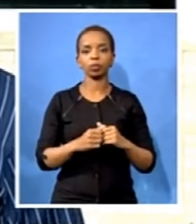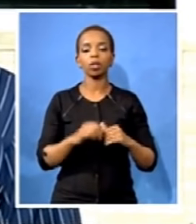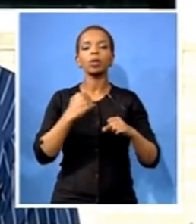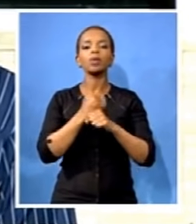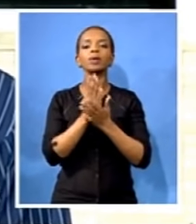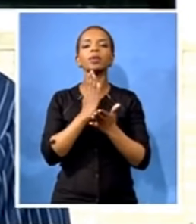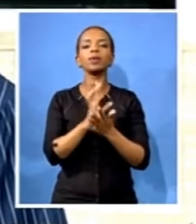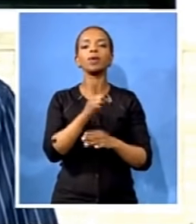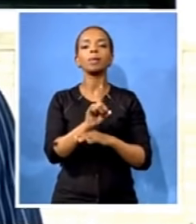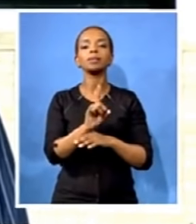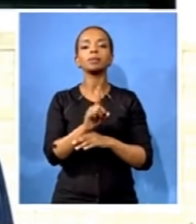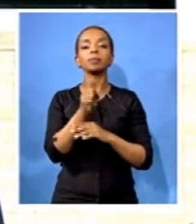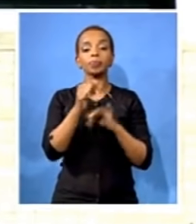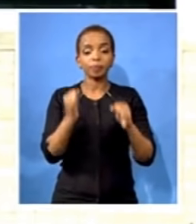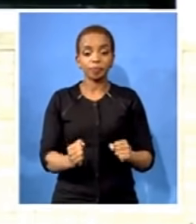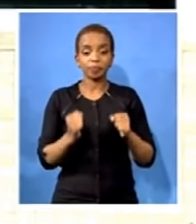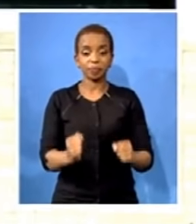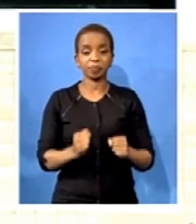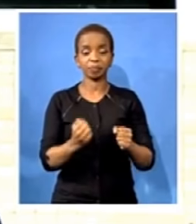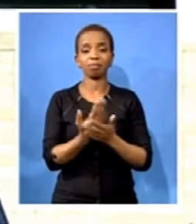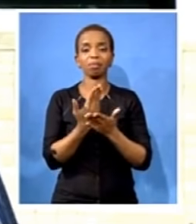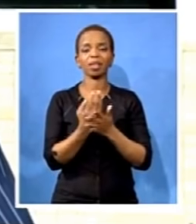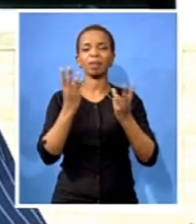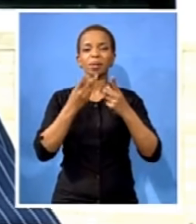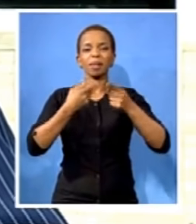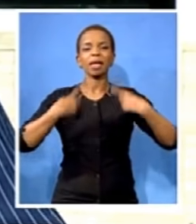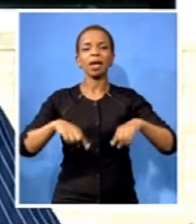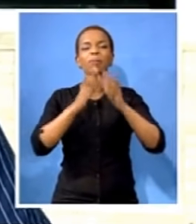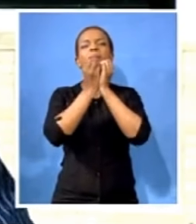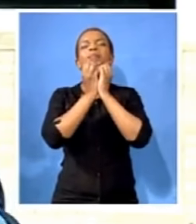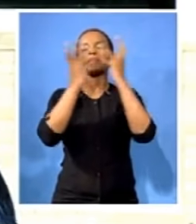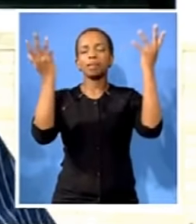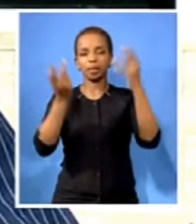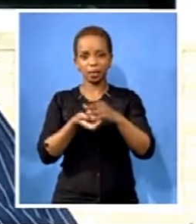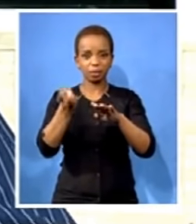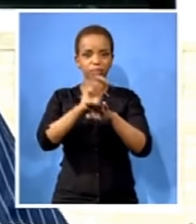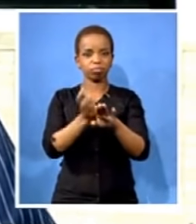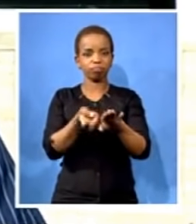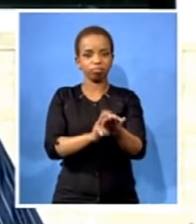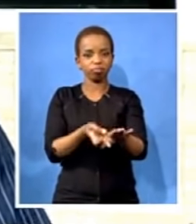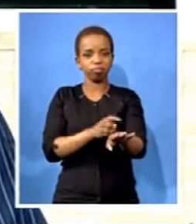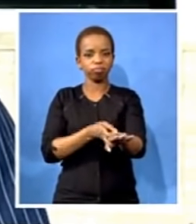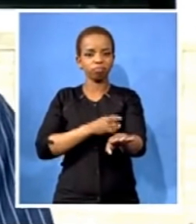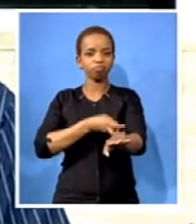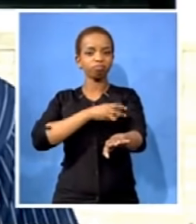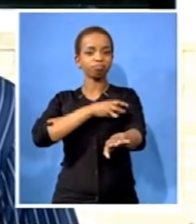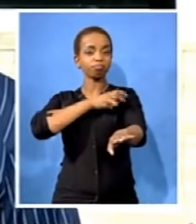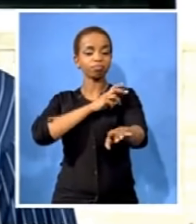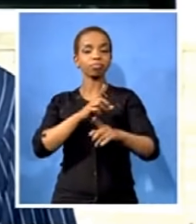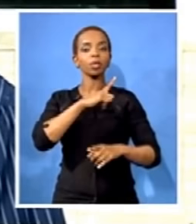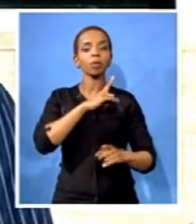numbers, on a daily basis, who at the present moment are not all in full force back to